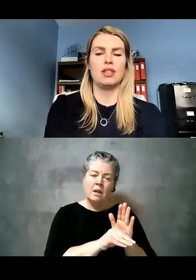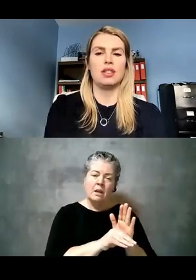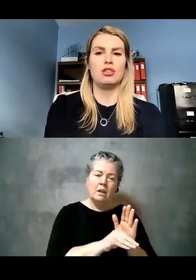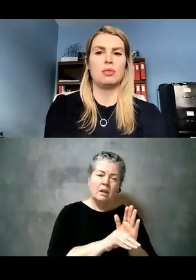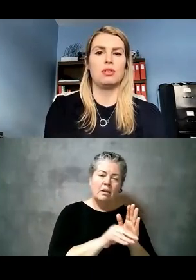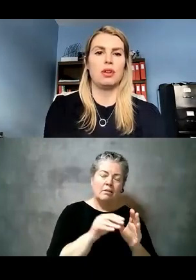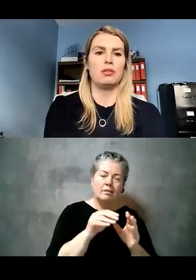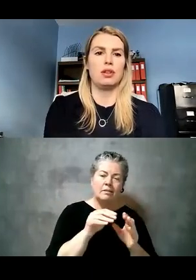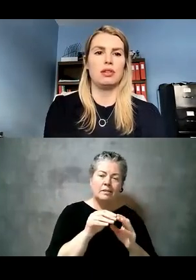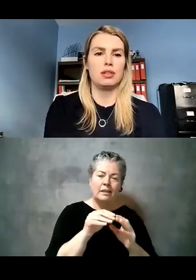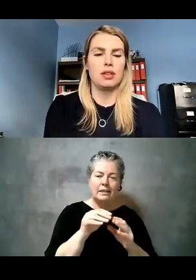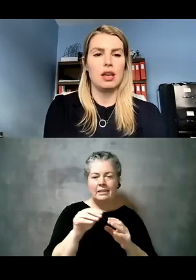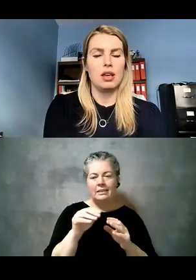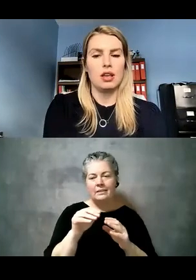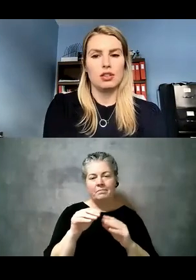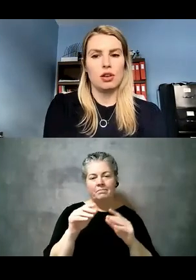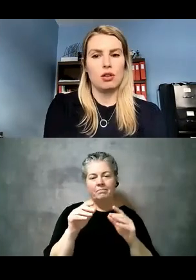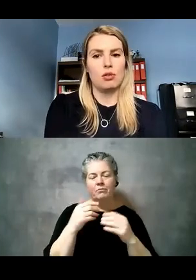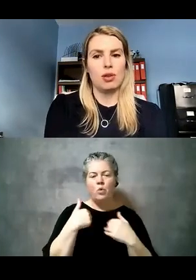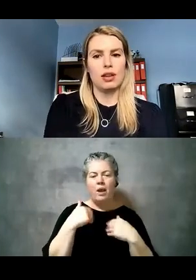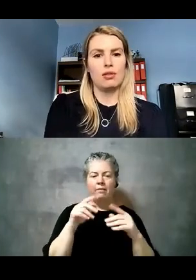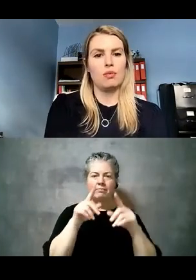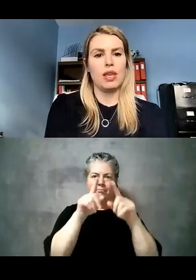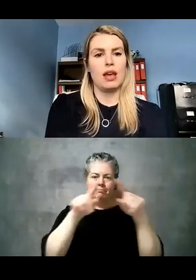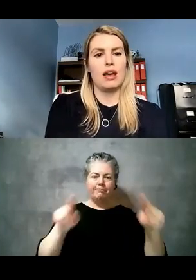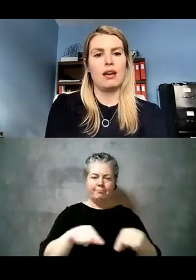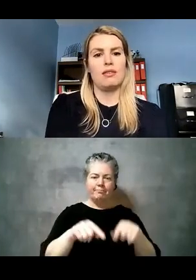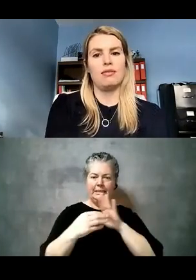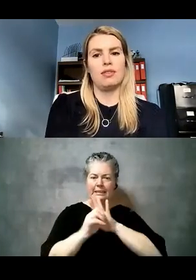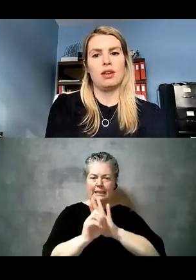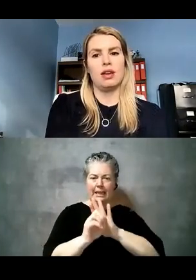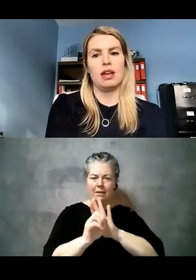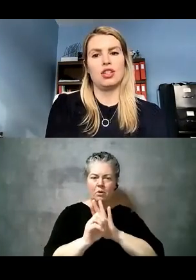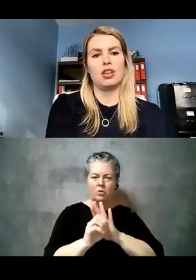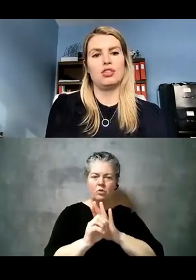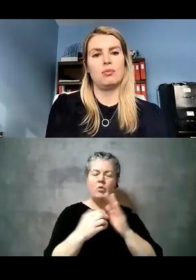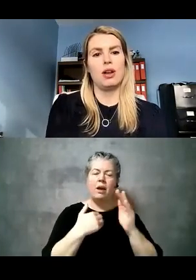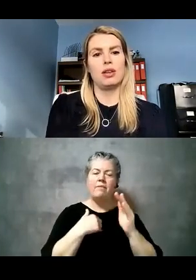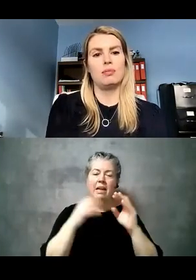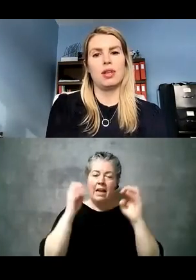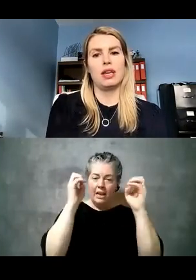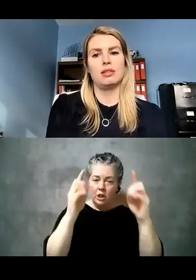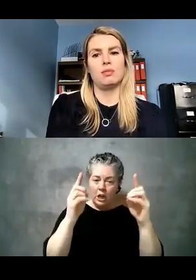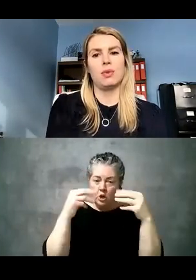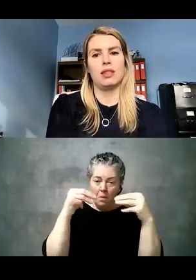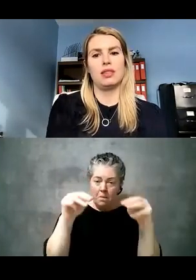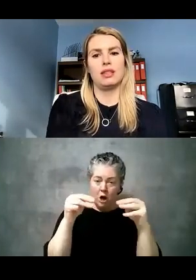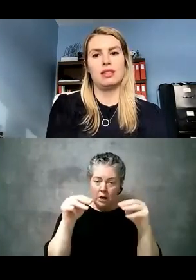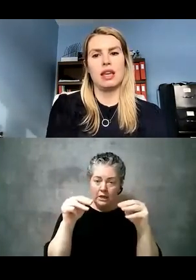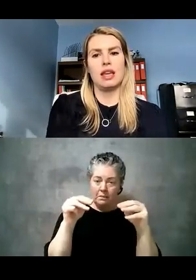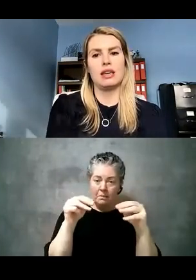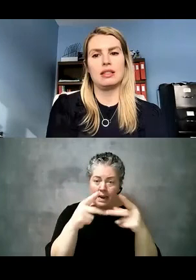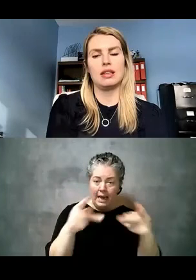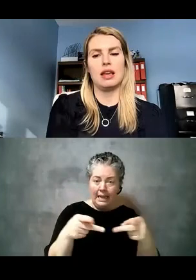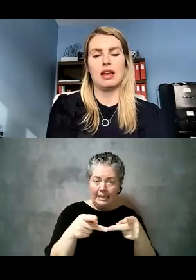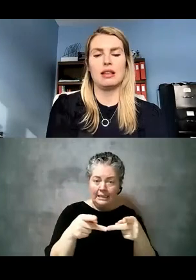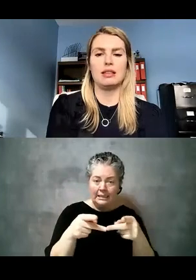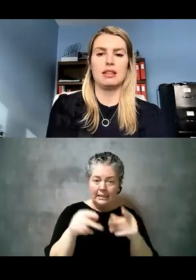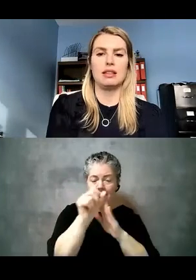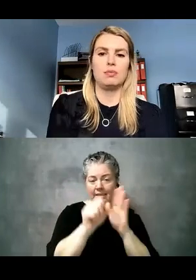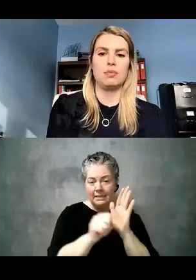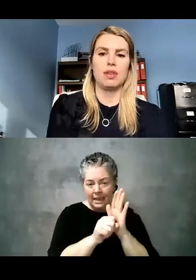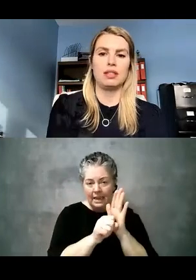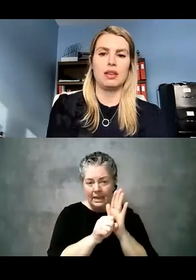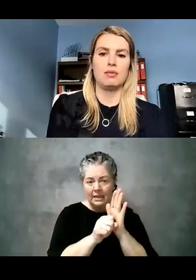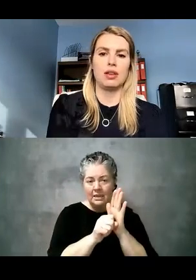of a teacherpreneurial guild. So here we have the educational marketplace with the state, and